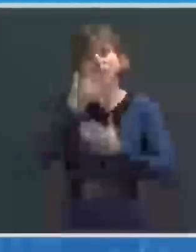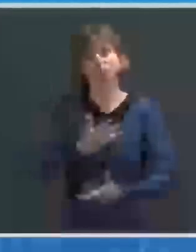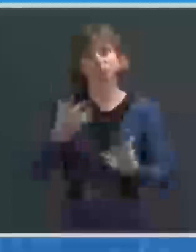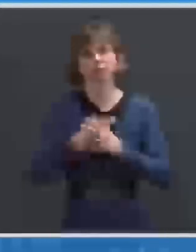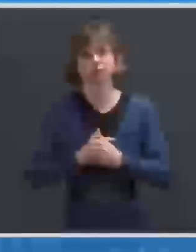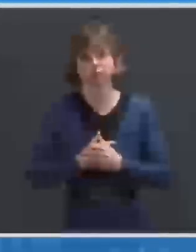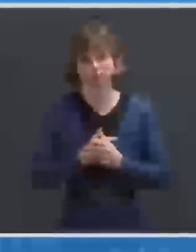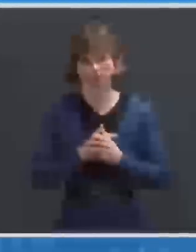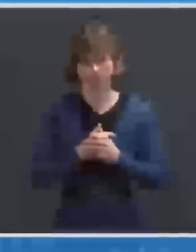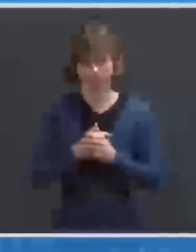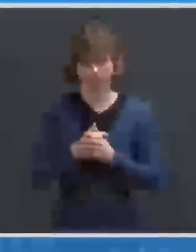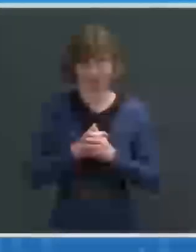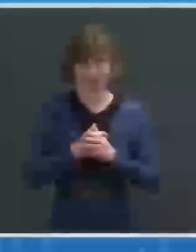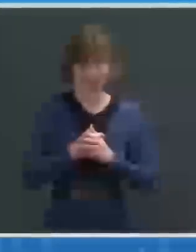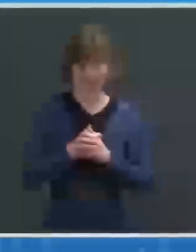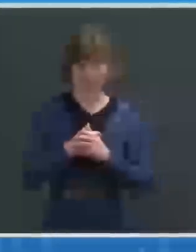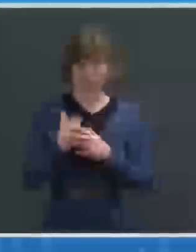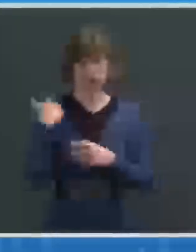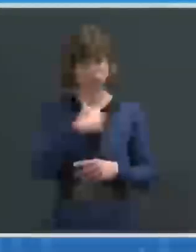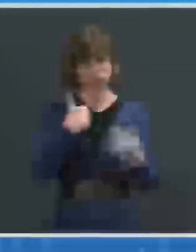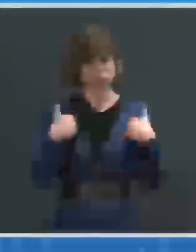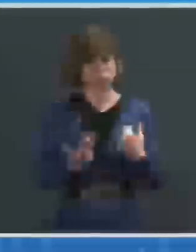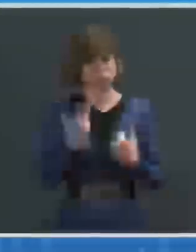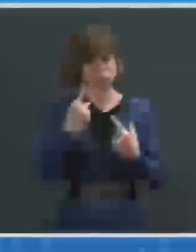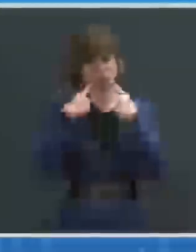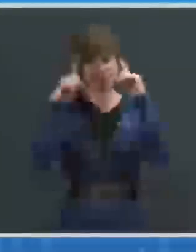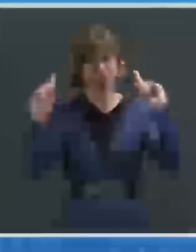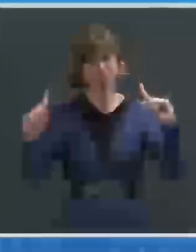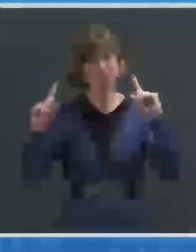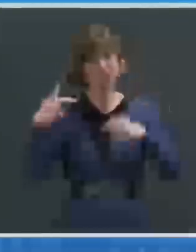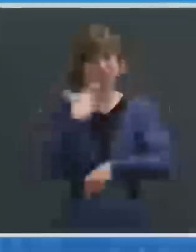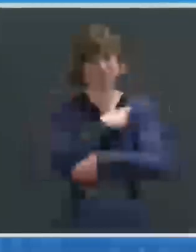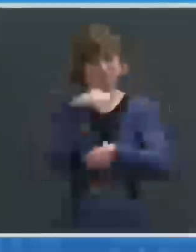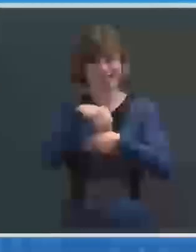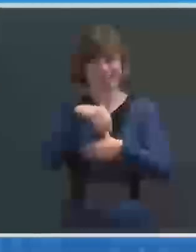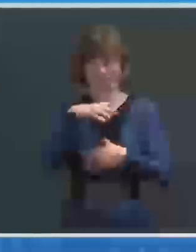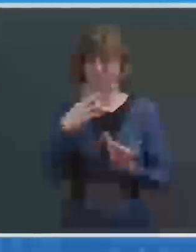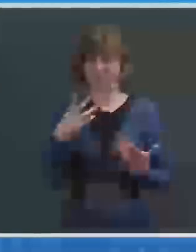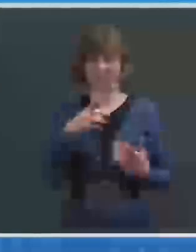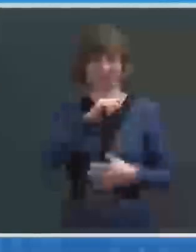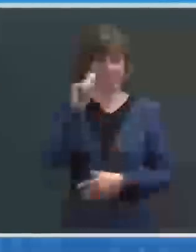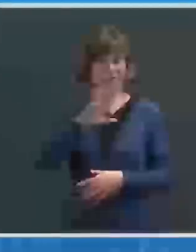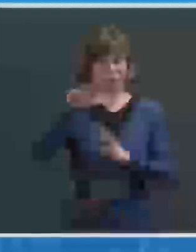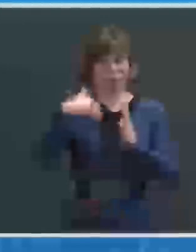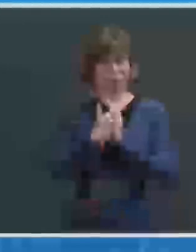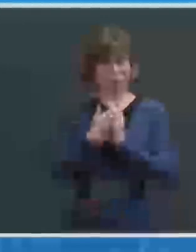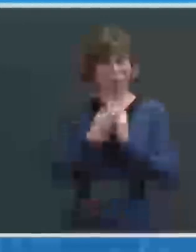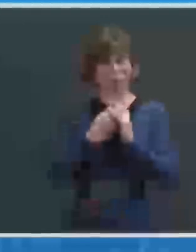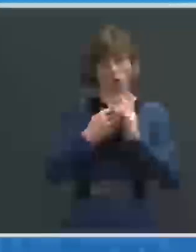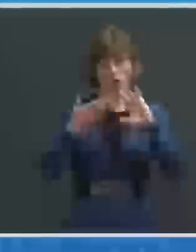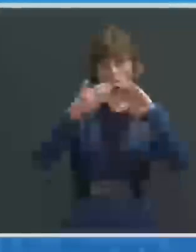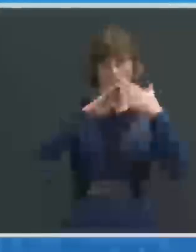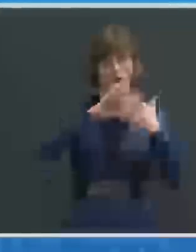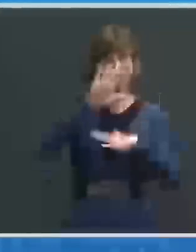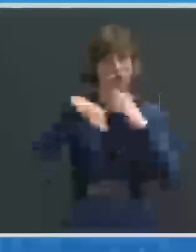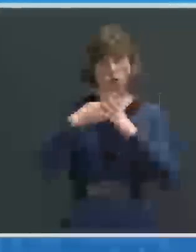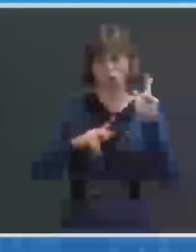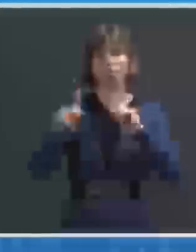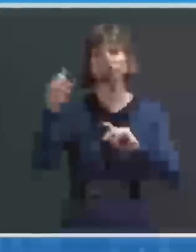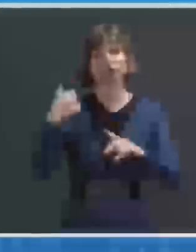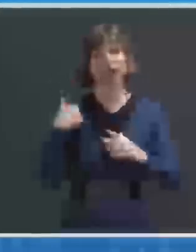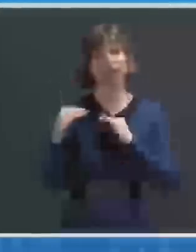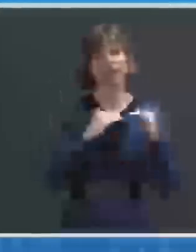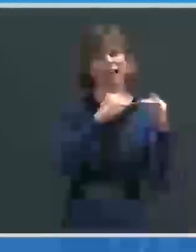We have 3 very effective vaccines, and all communities should have equitable and even access to each